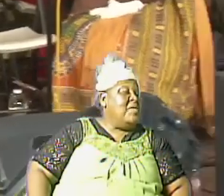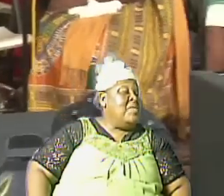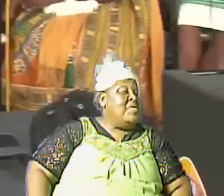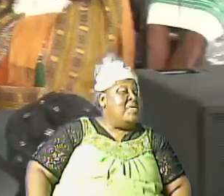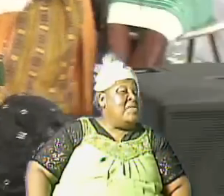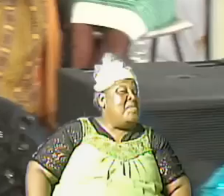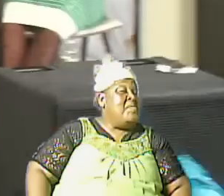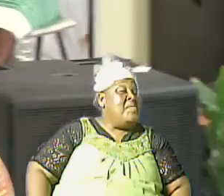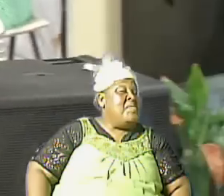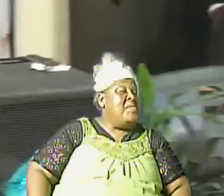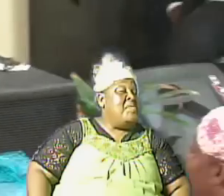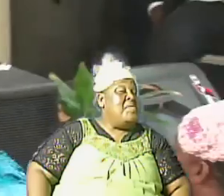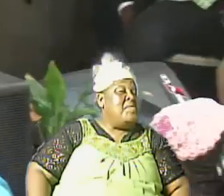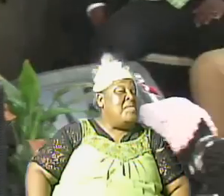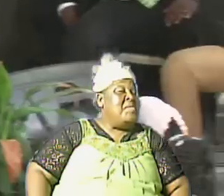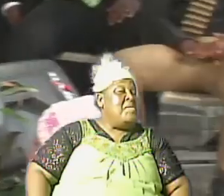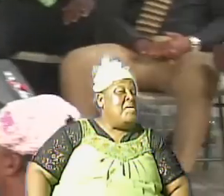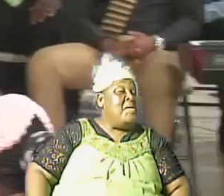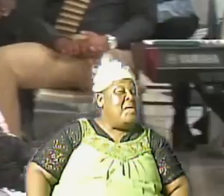Lord of mercy.